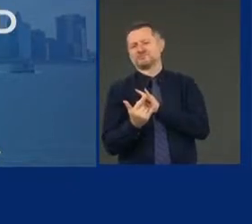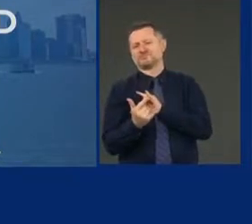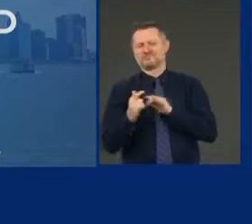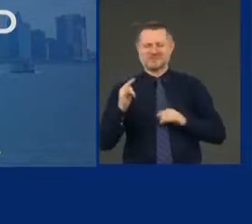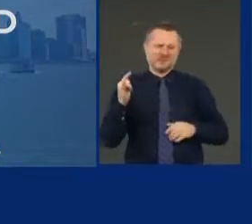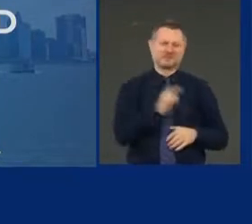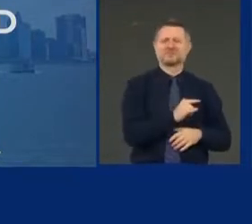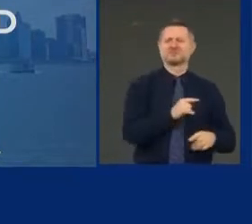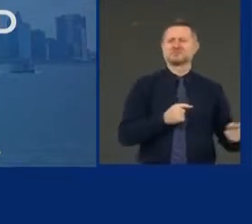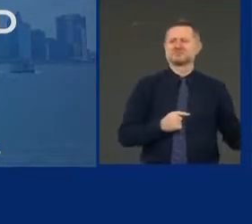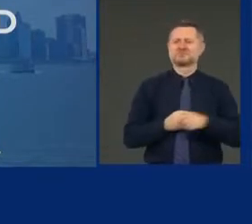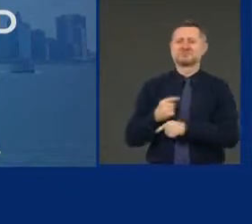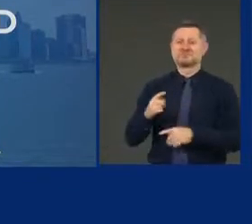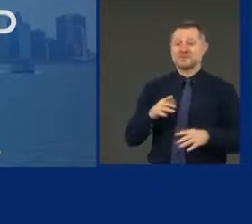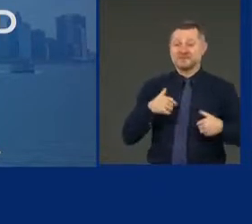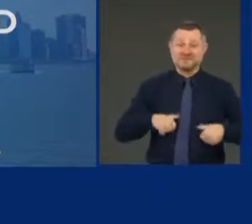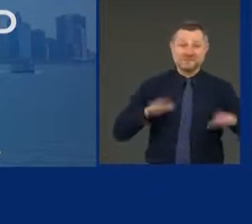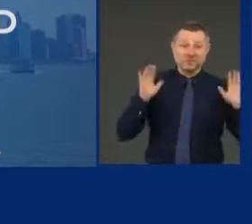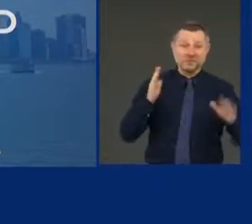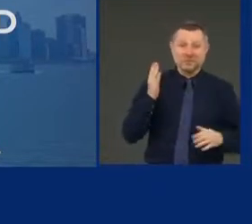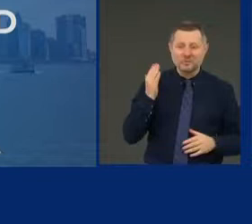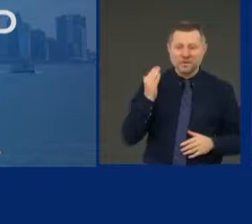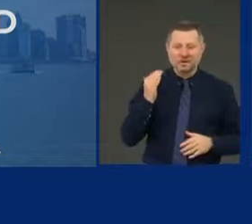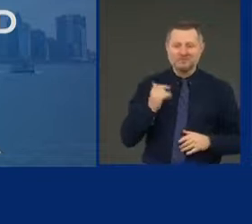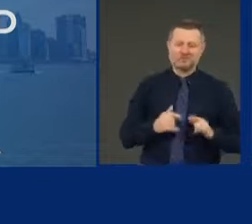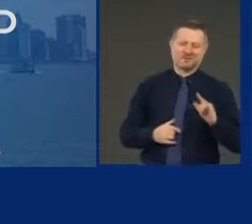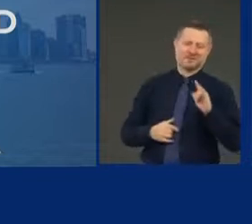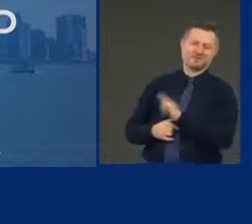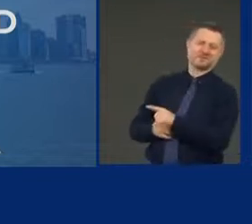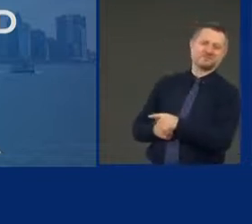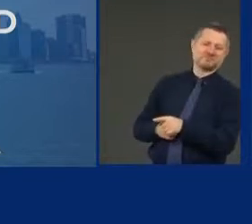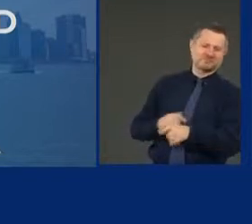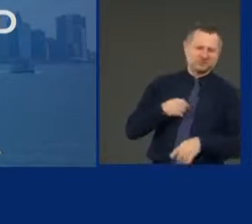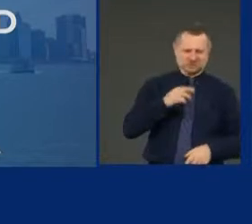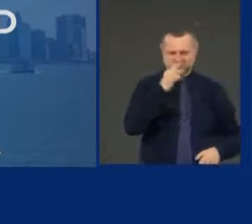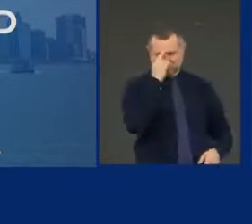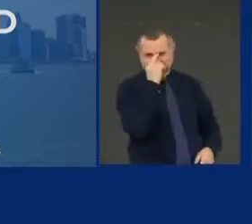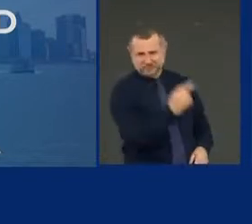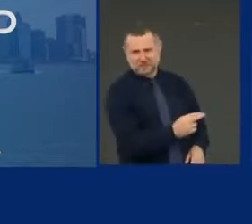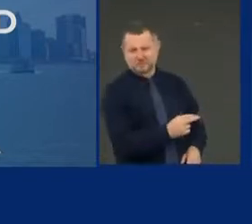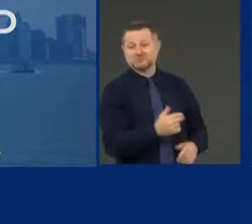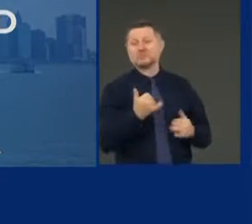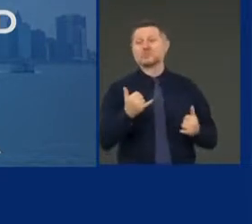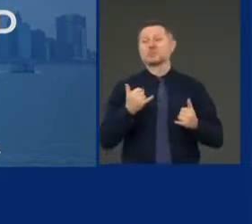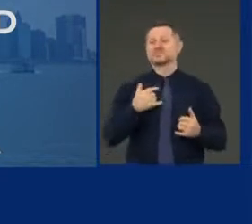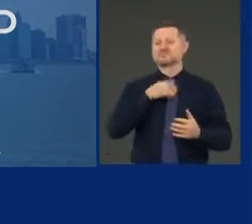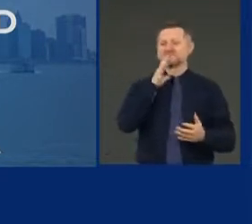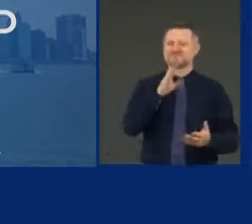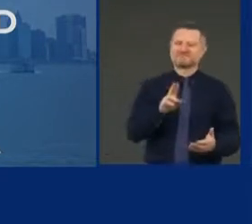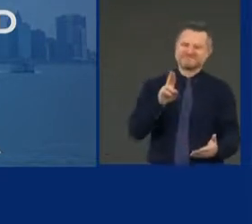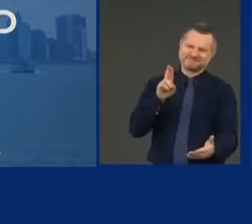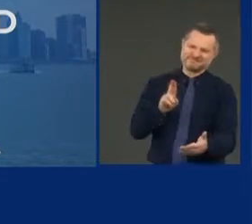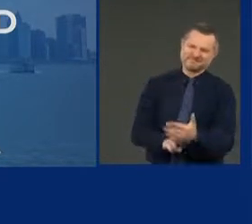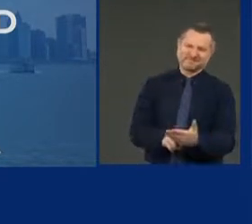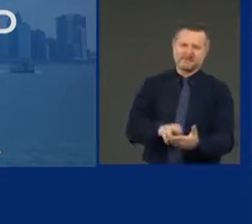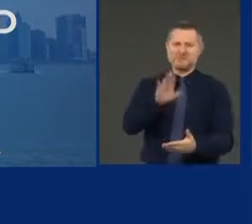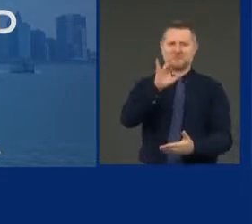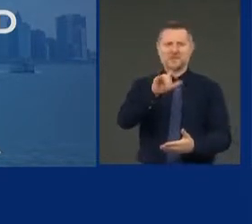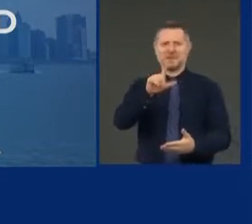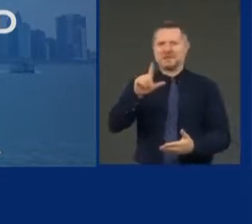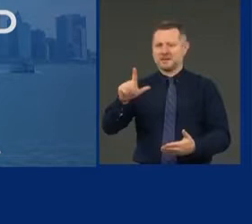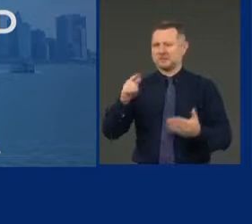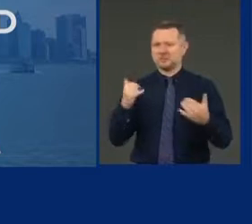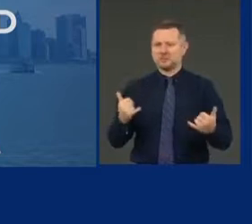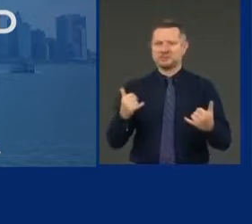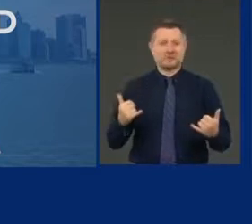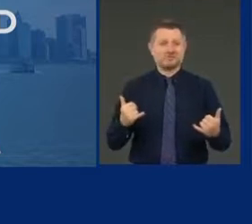gave their lives out of love, and we respect that. I'm going to sign a bill today that gives